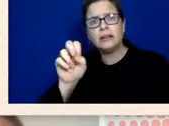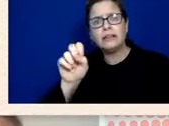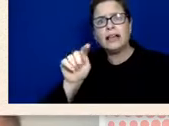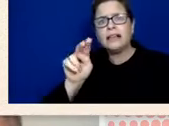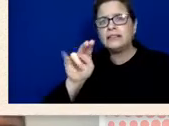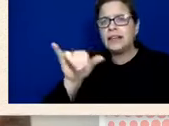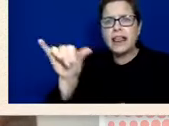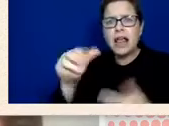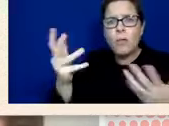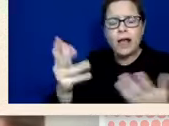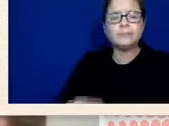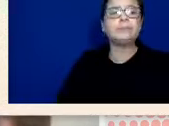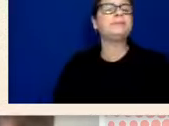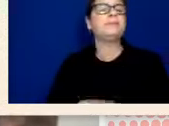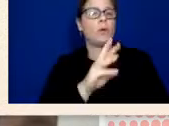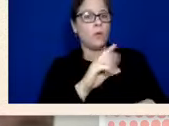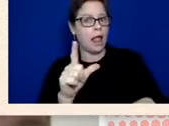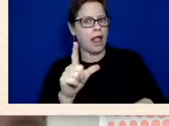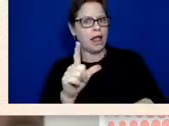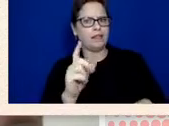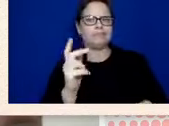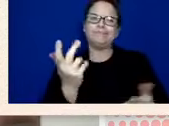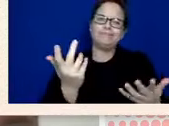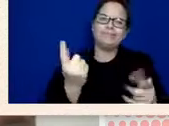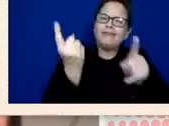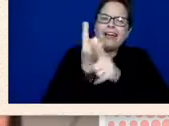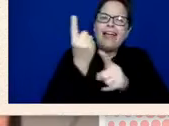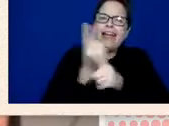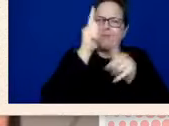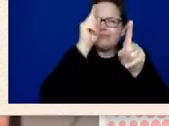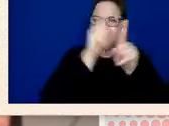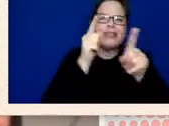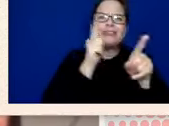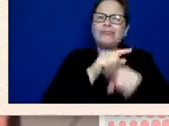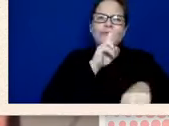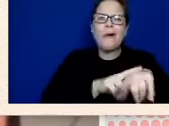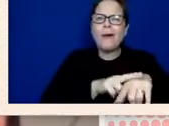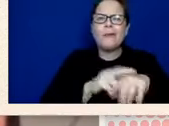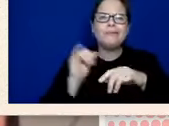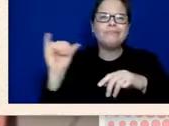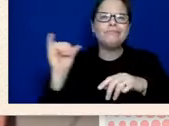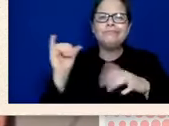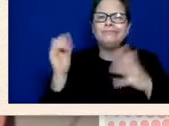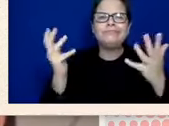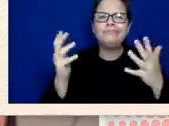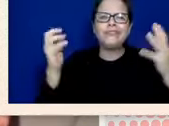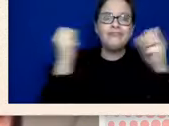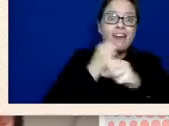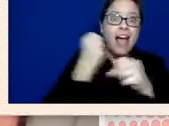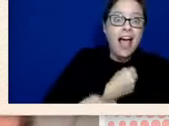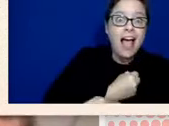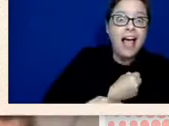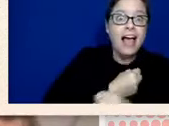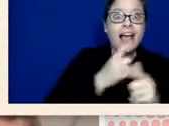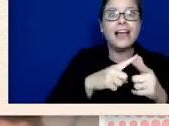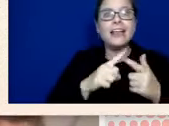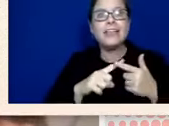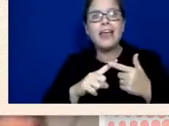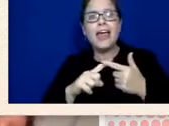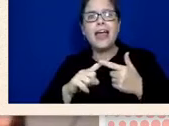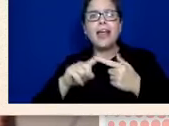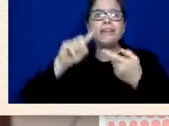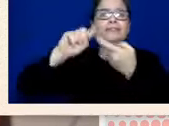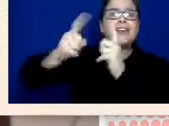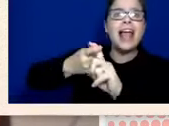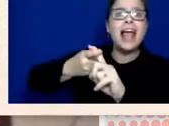I want to say it's a normal brother-sister relationship. We fight a lot, and then we like make up like 10 minutes